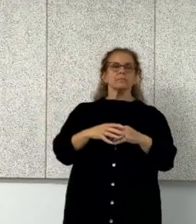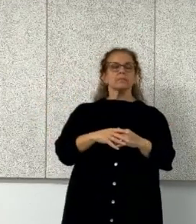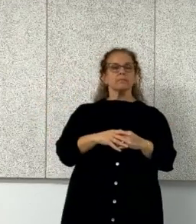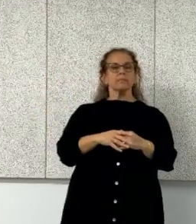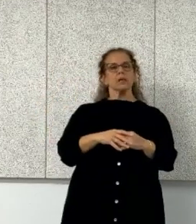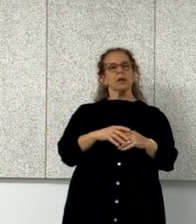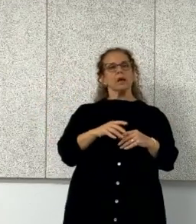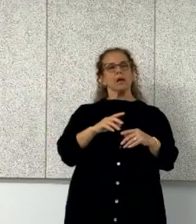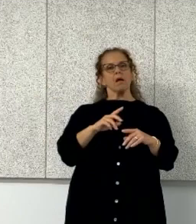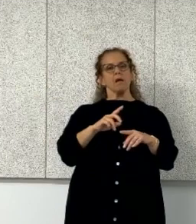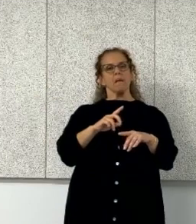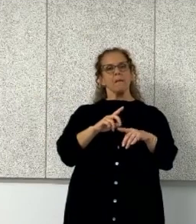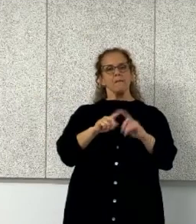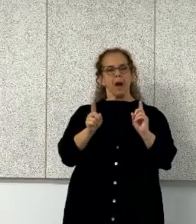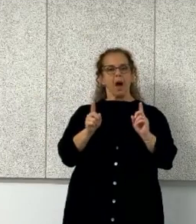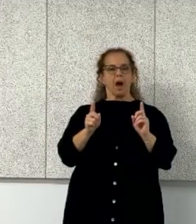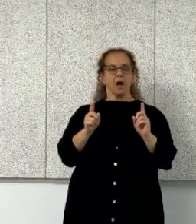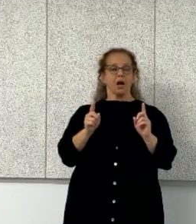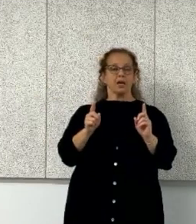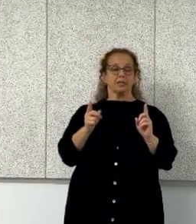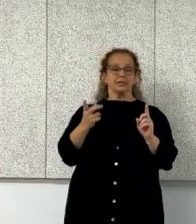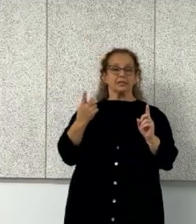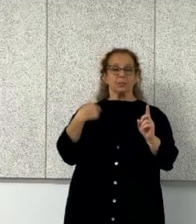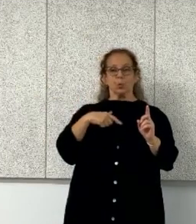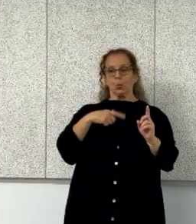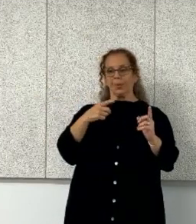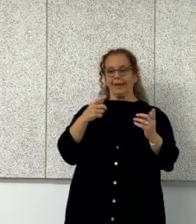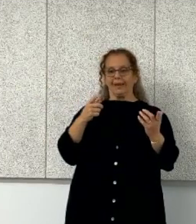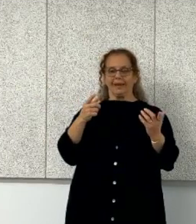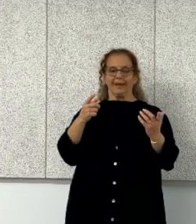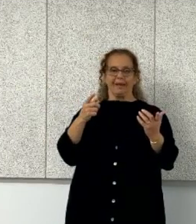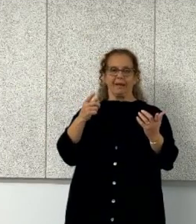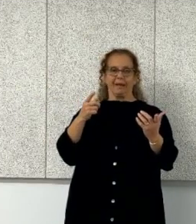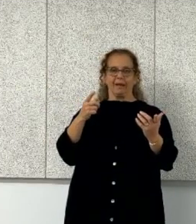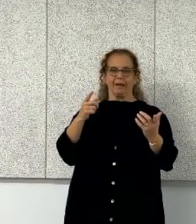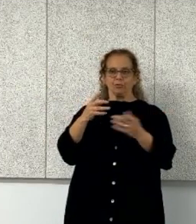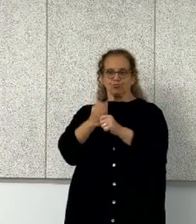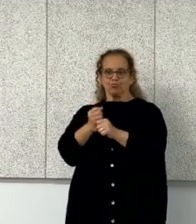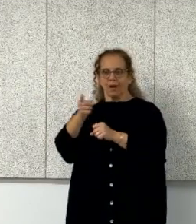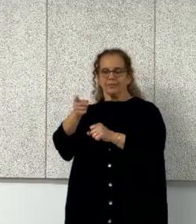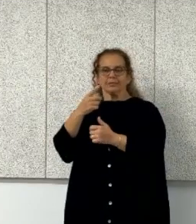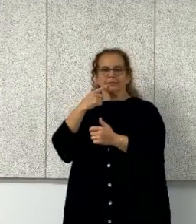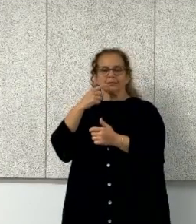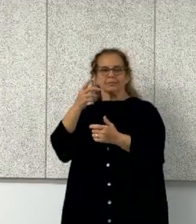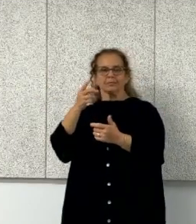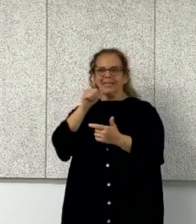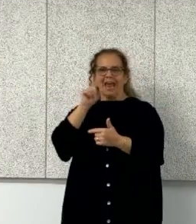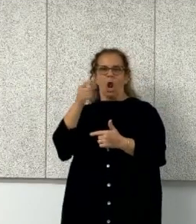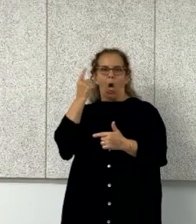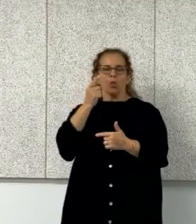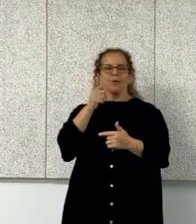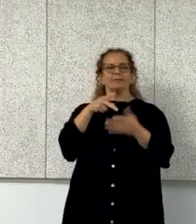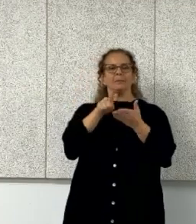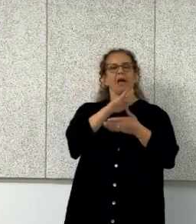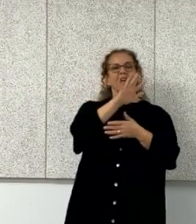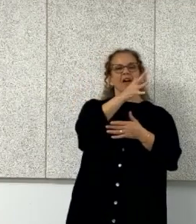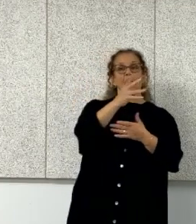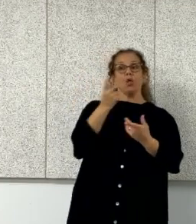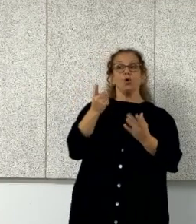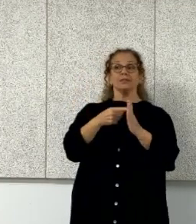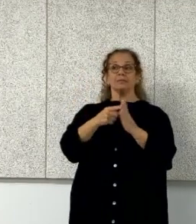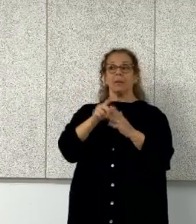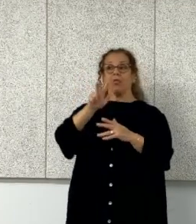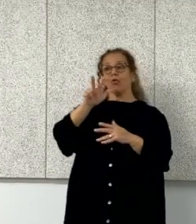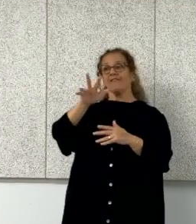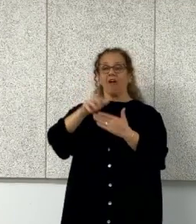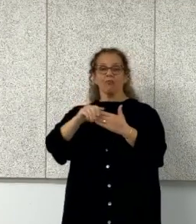to like not pay the $5. Okay, I'm gonna pay, you know, $35 because, you know, it's a 99-seat house. This is my really